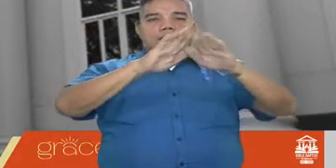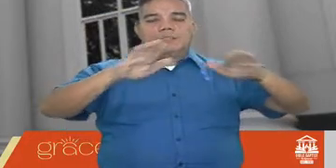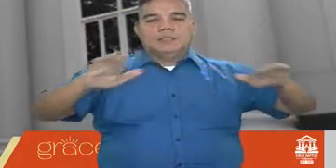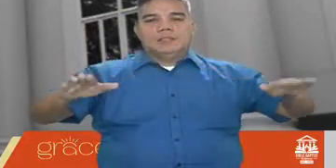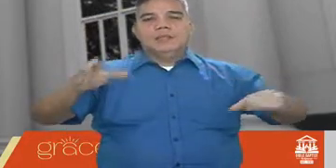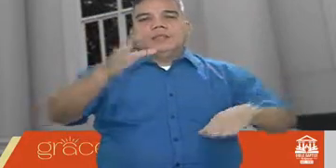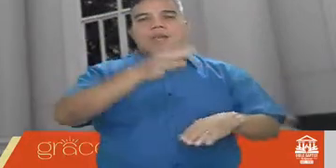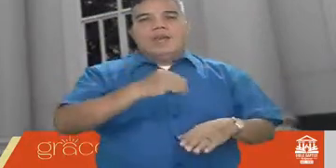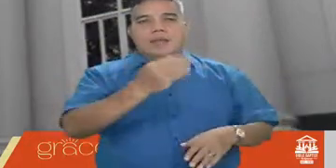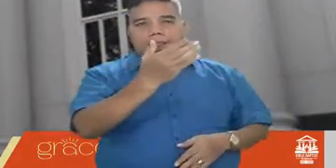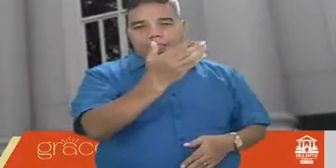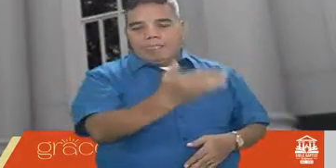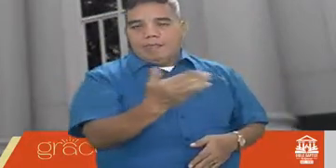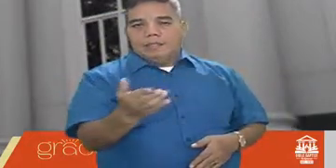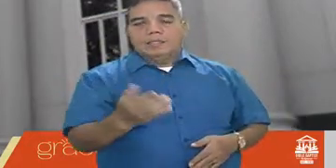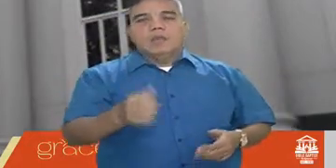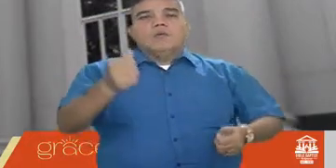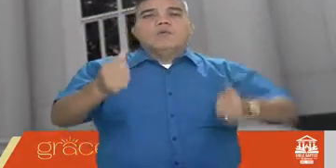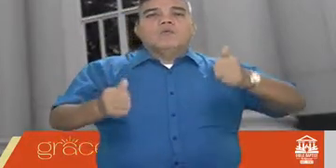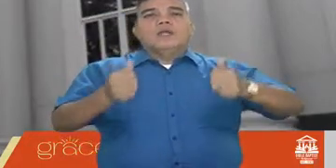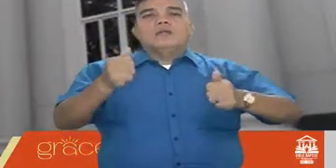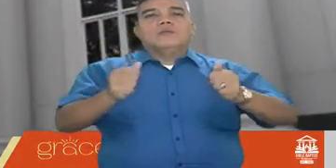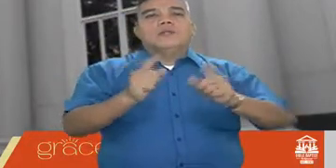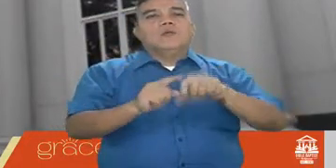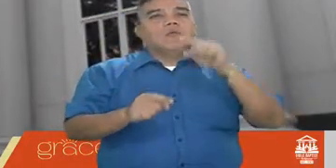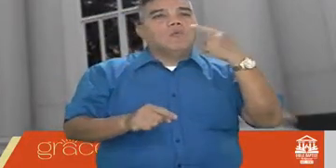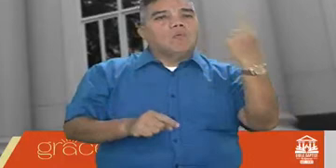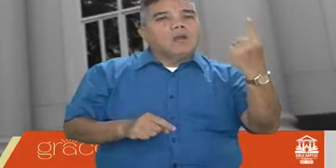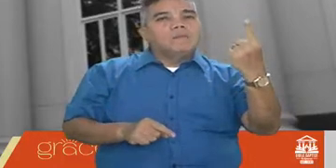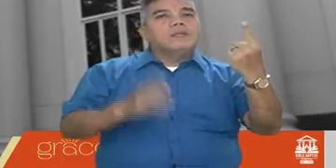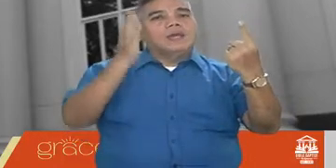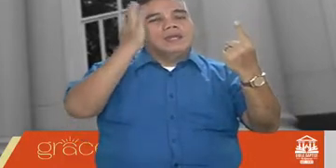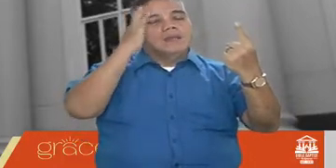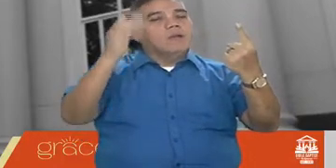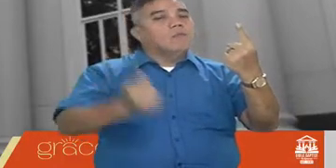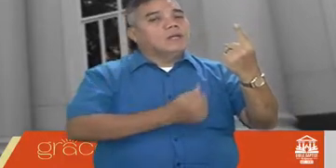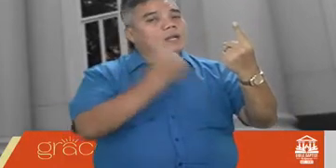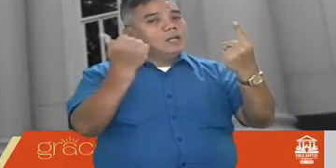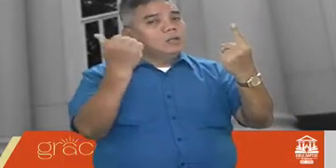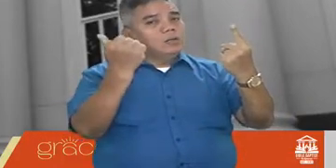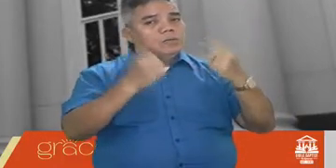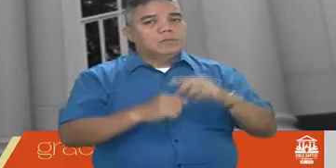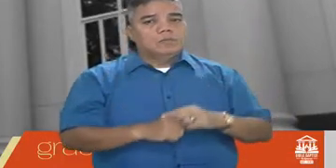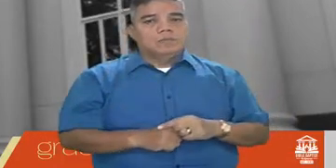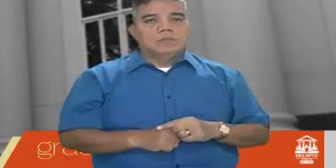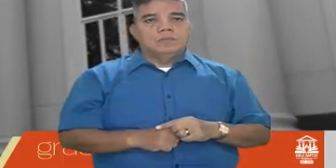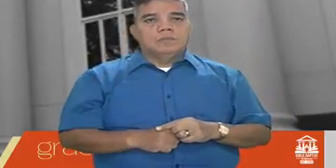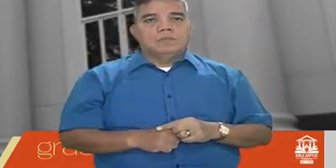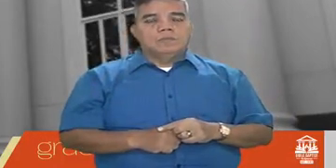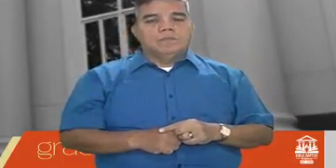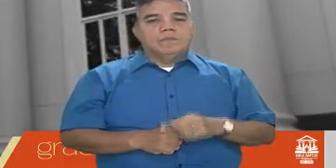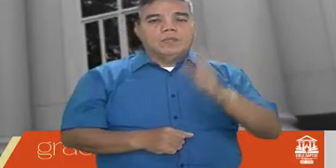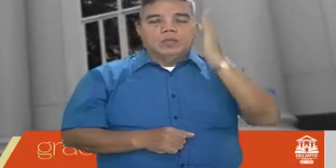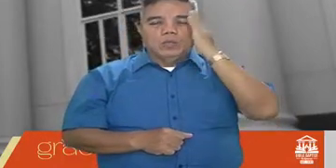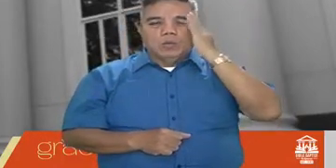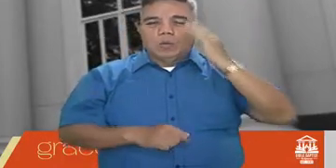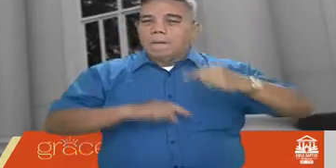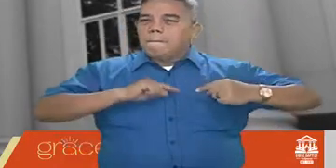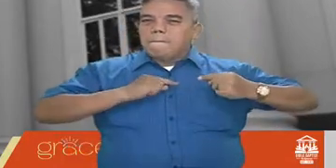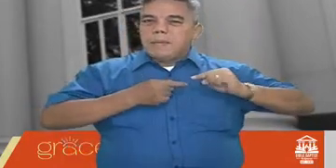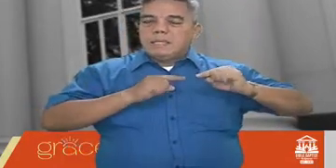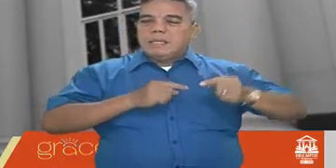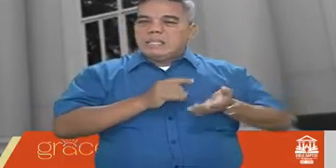peace, and things wherewith one may edify another. You know,